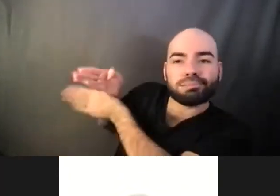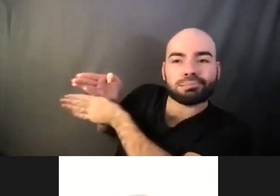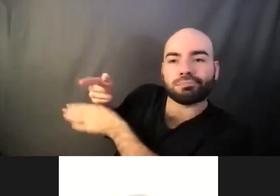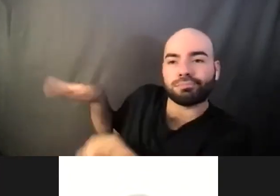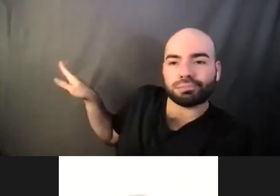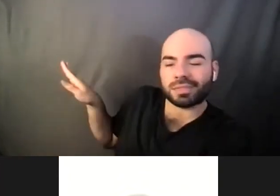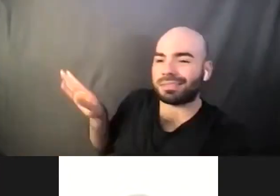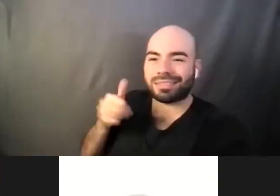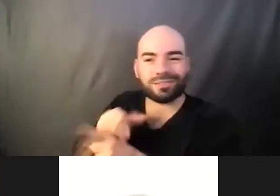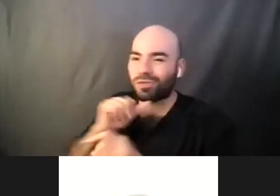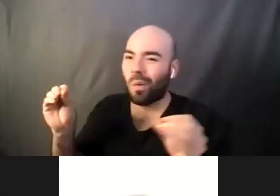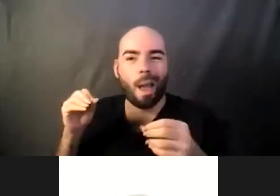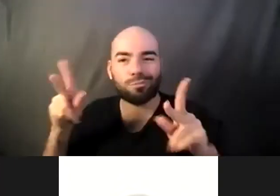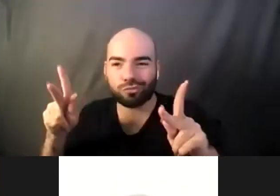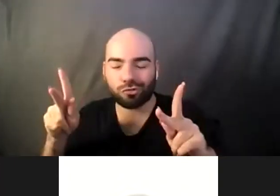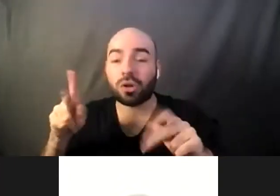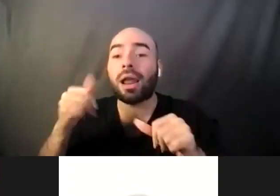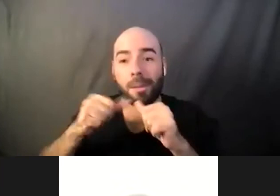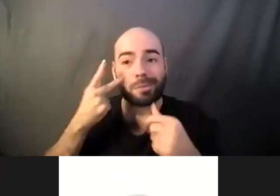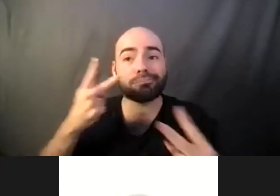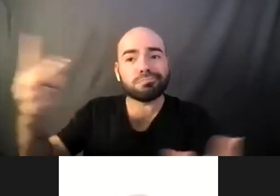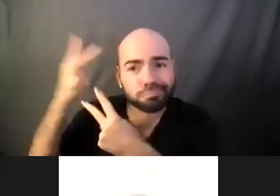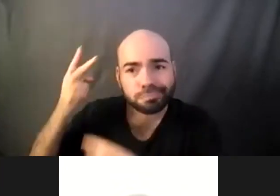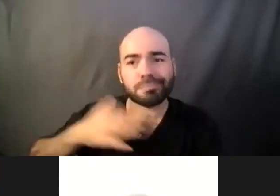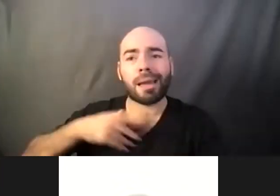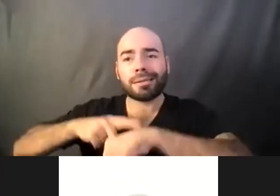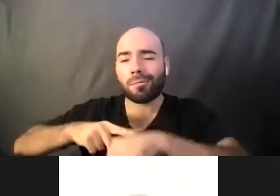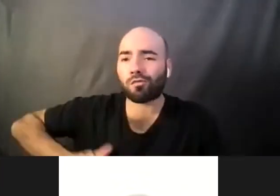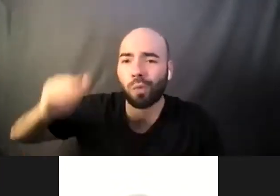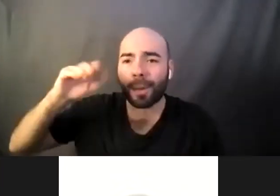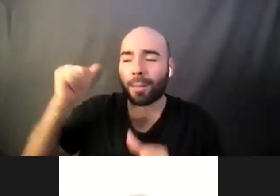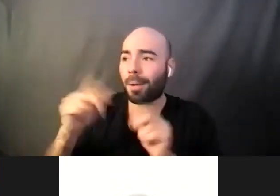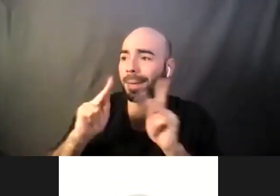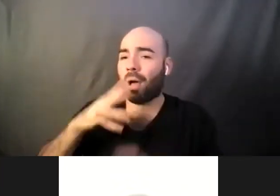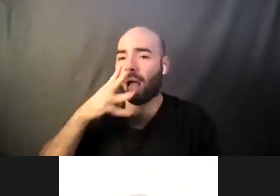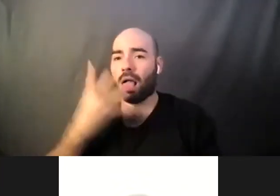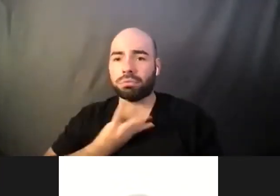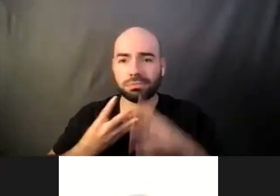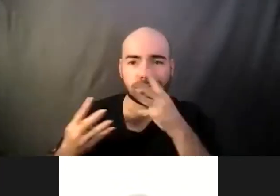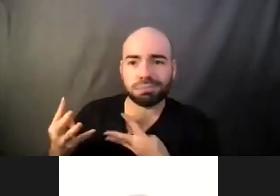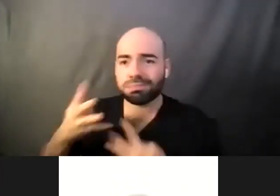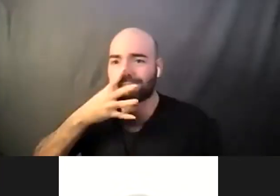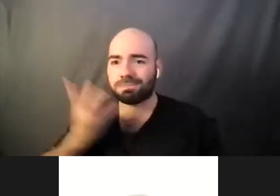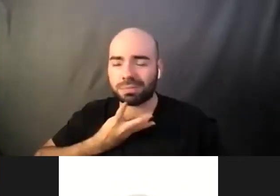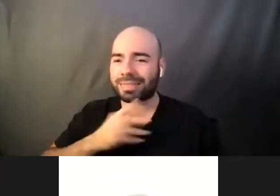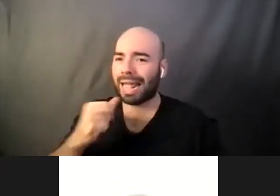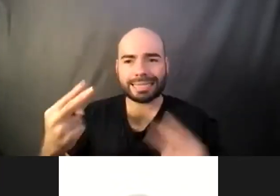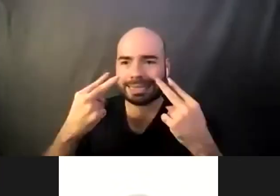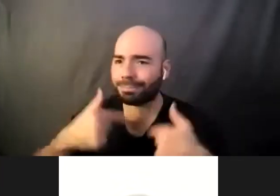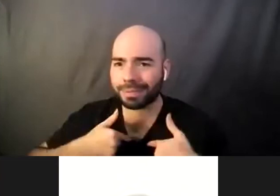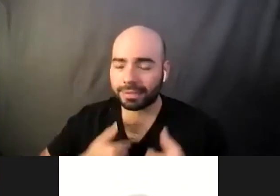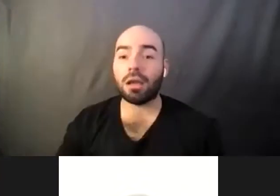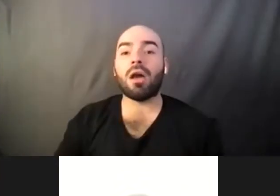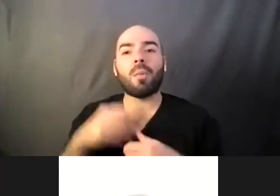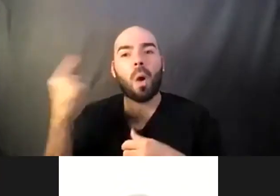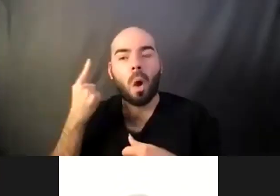where I come from. I remember what it's like to be invisible. And somehow, some way, this constant process of checking